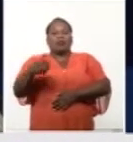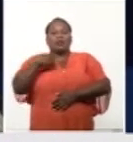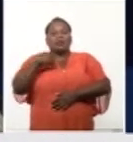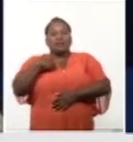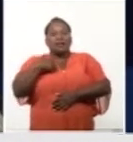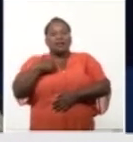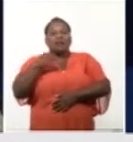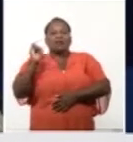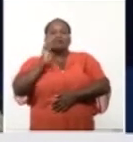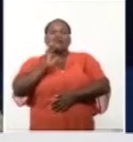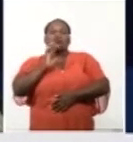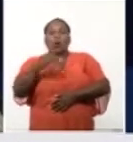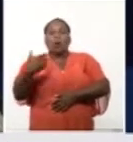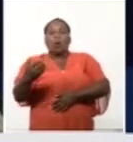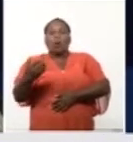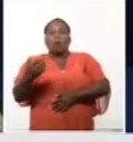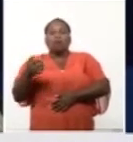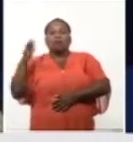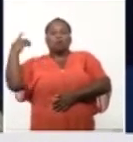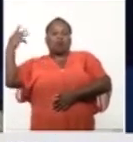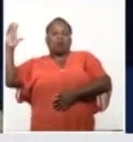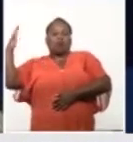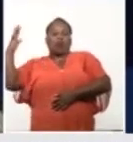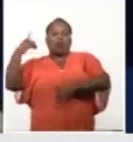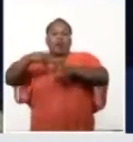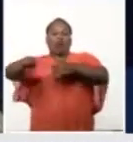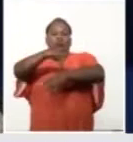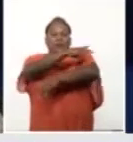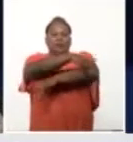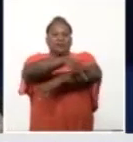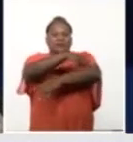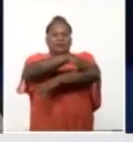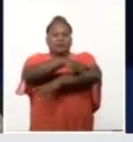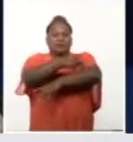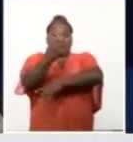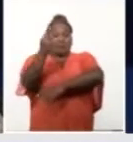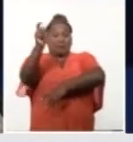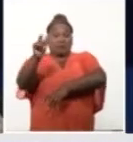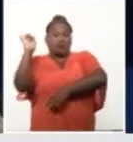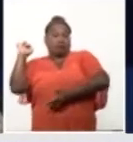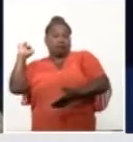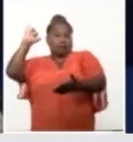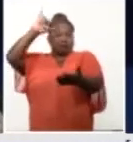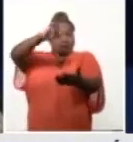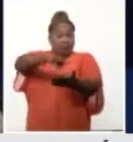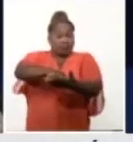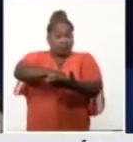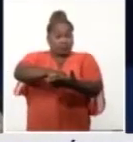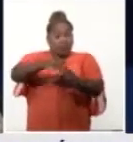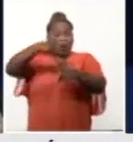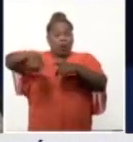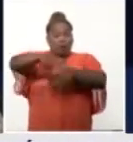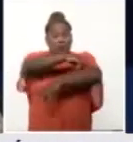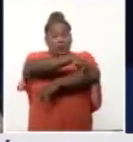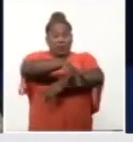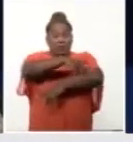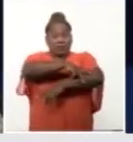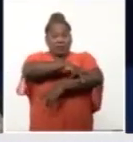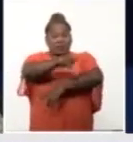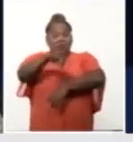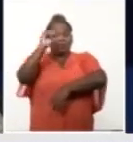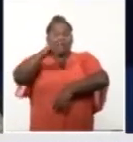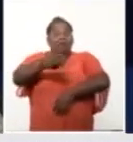In one case of those diagnosed yesterday, the source of infection was out of the country. One of the person who